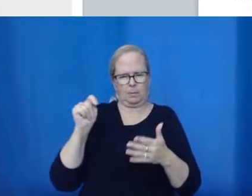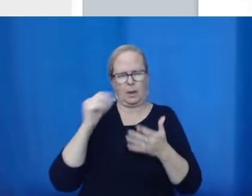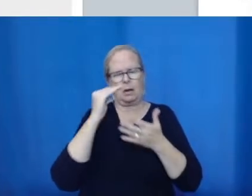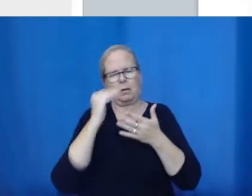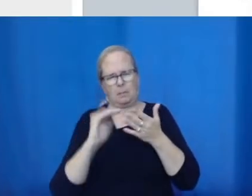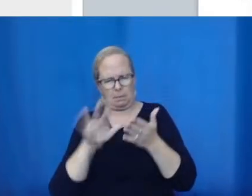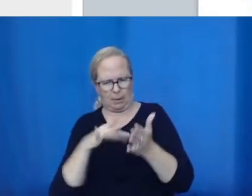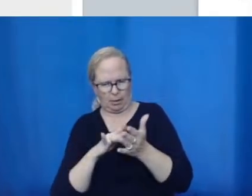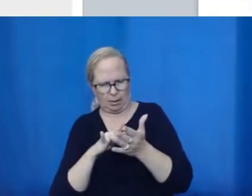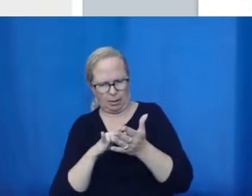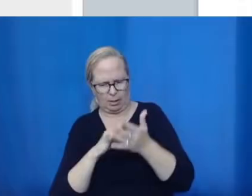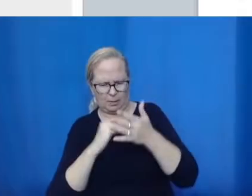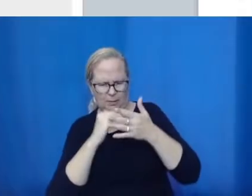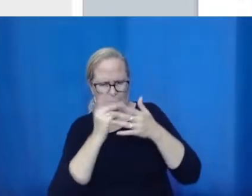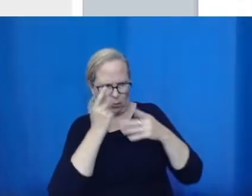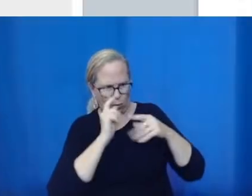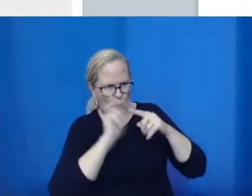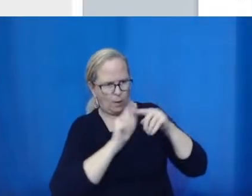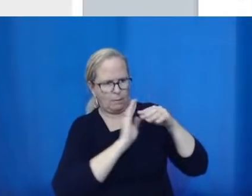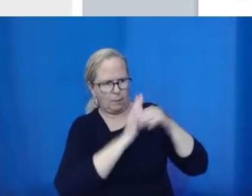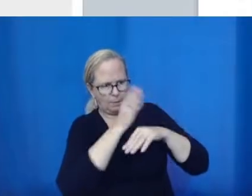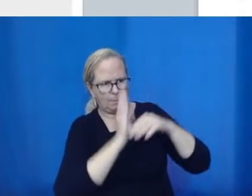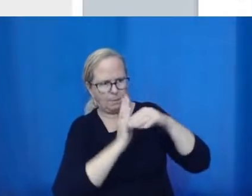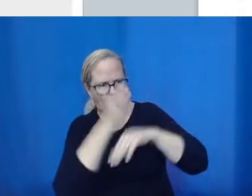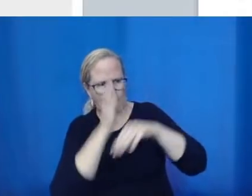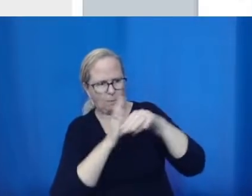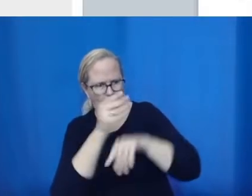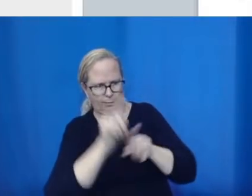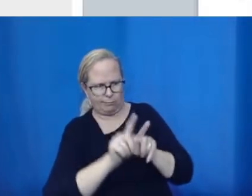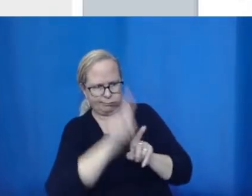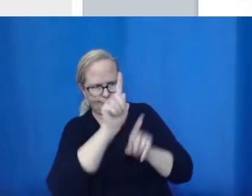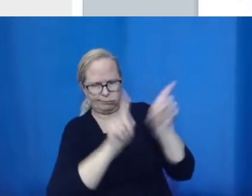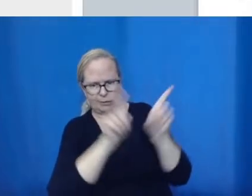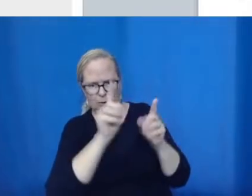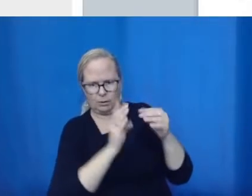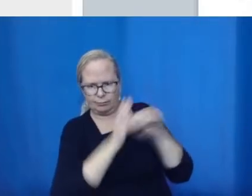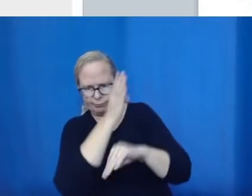again. So it's really hard work,